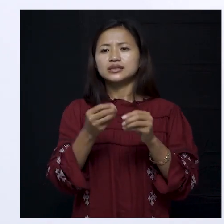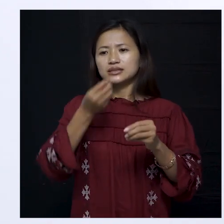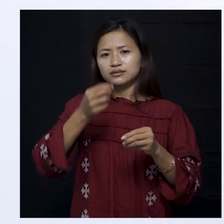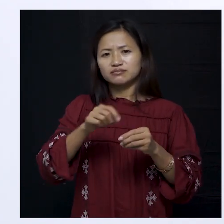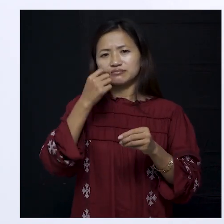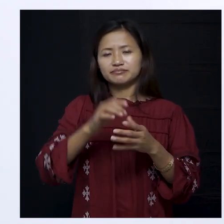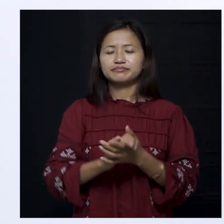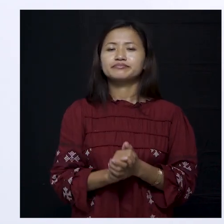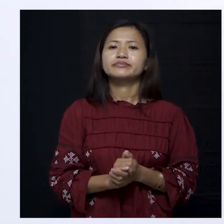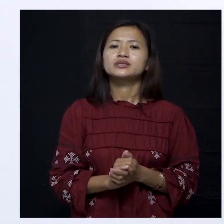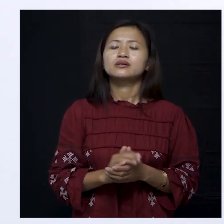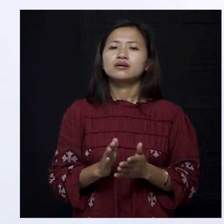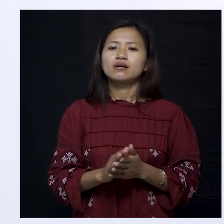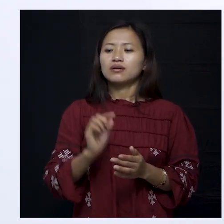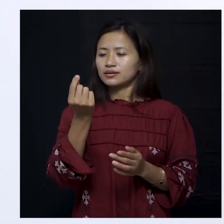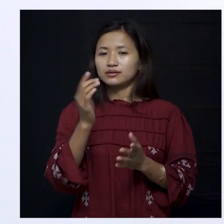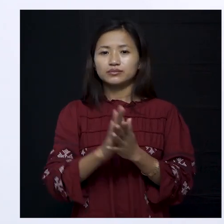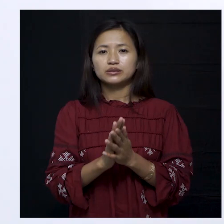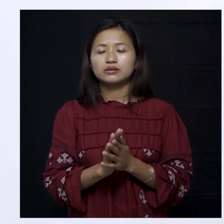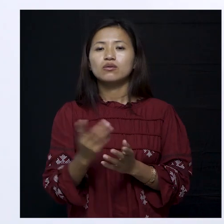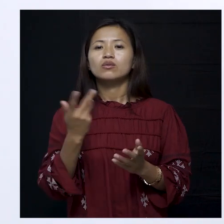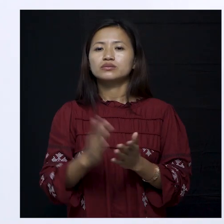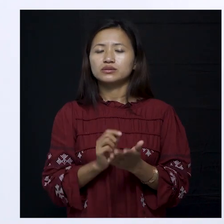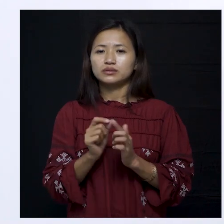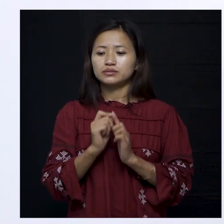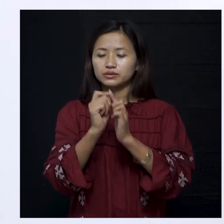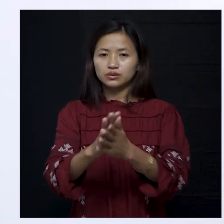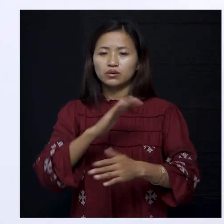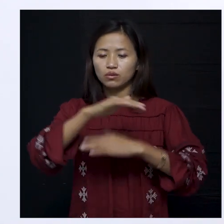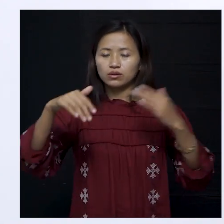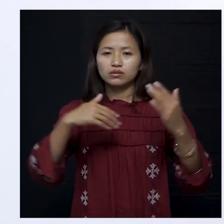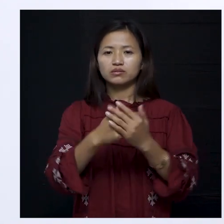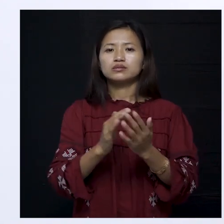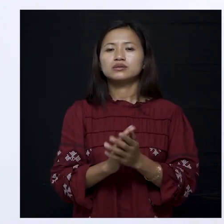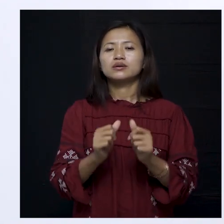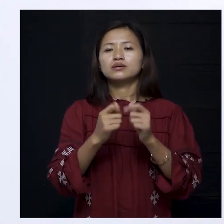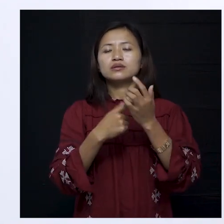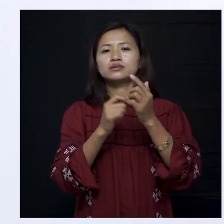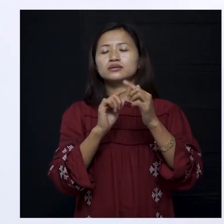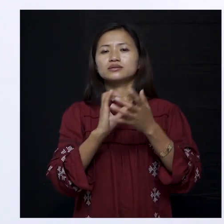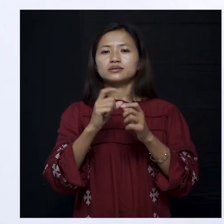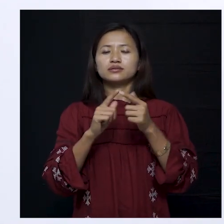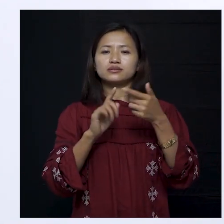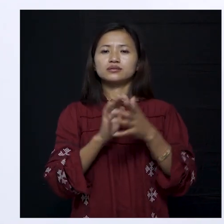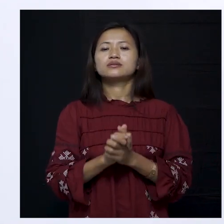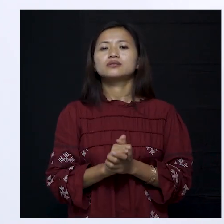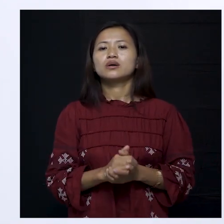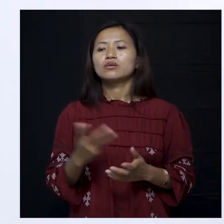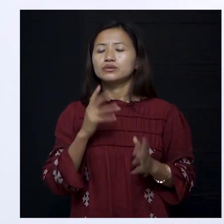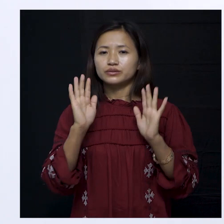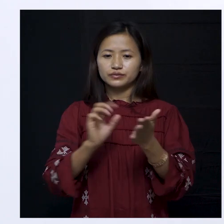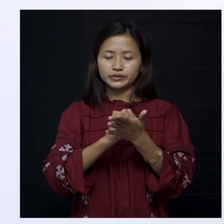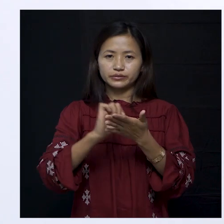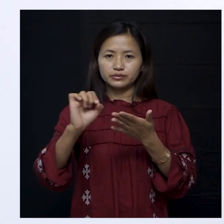first point would be a little bit on what you are present in your whole article. That is what you have to write, and